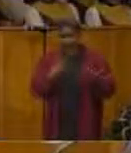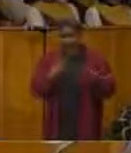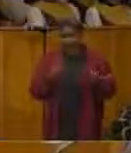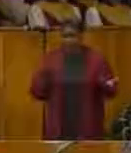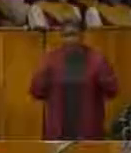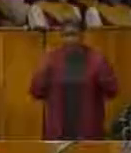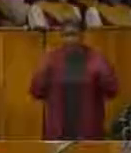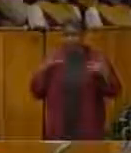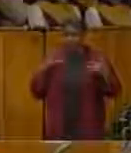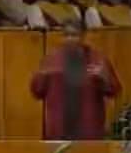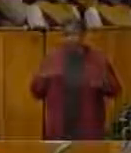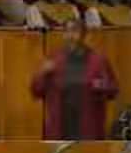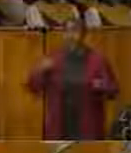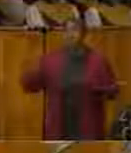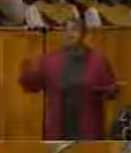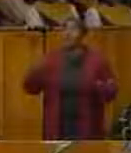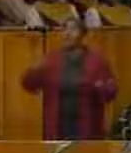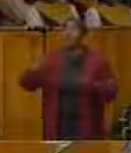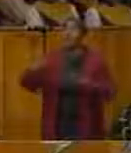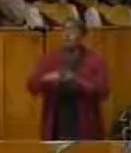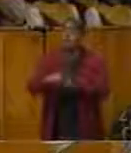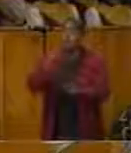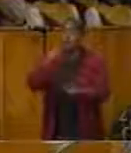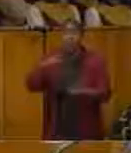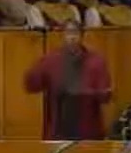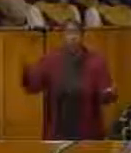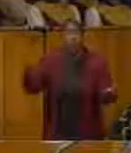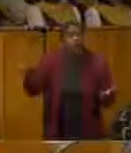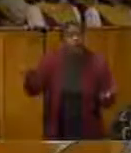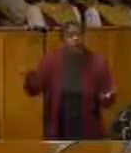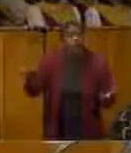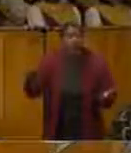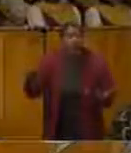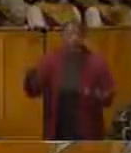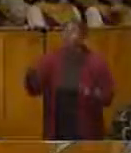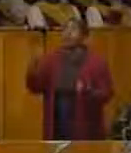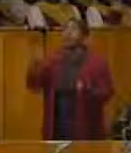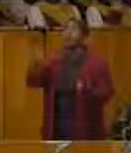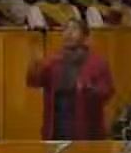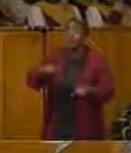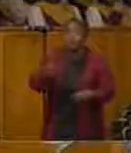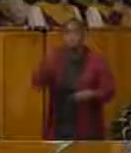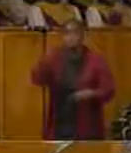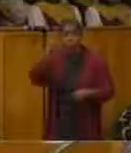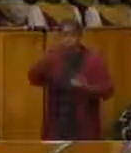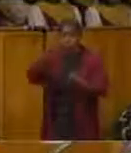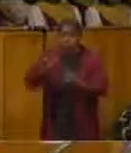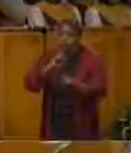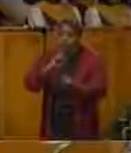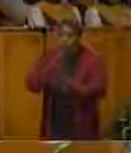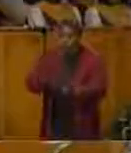I stand before you in this month to answer one question.